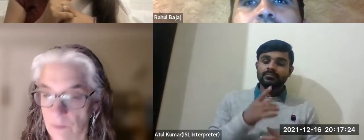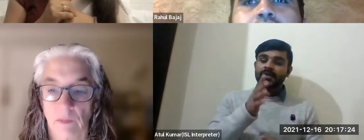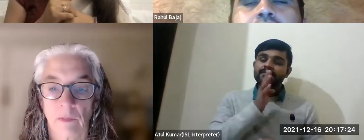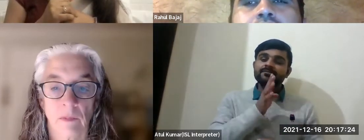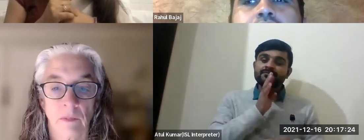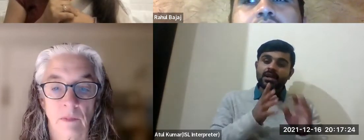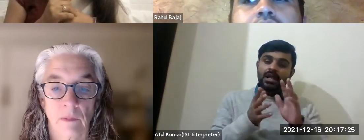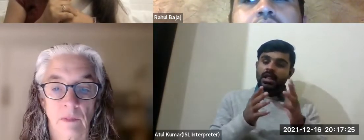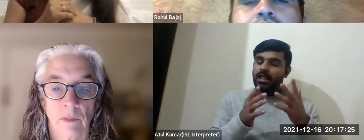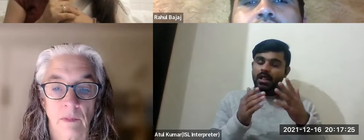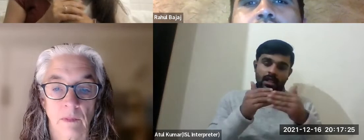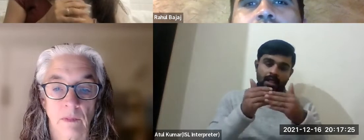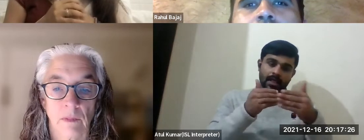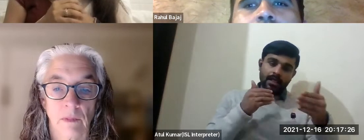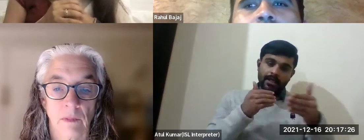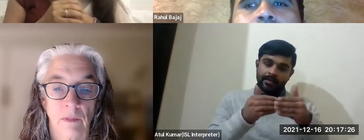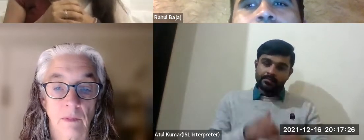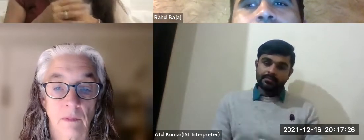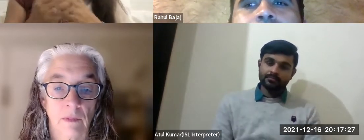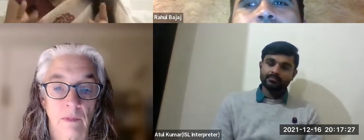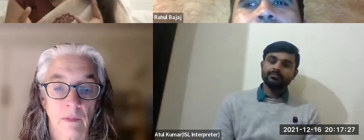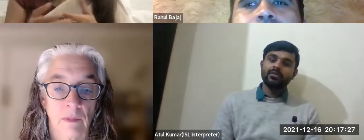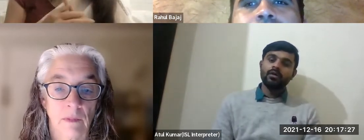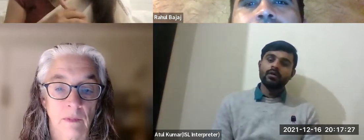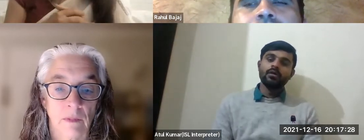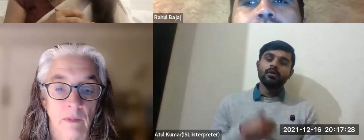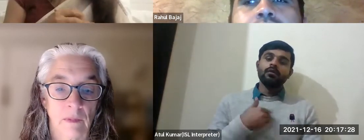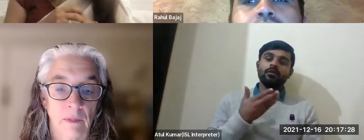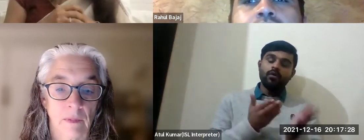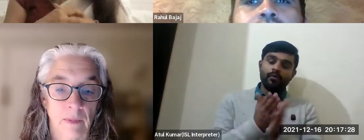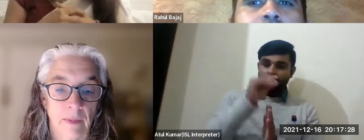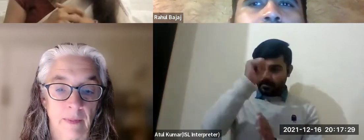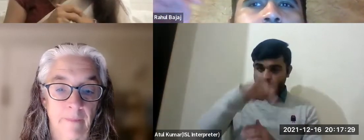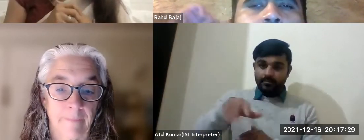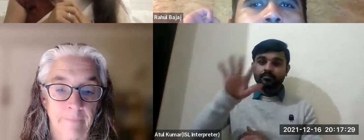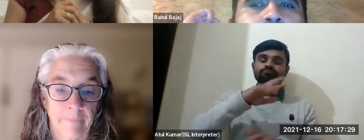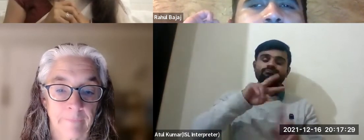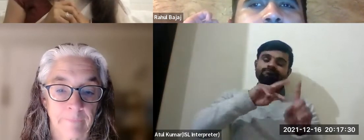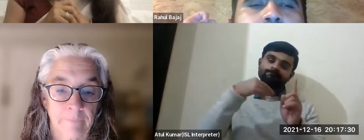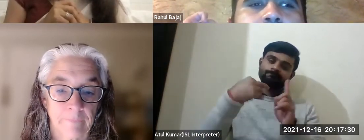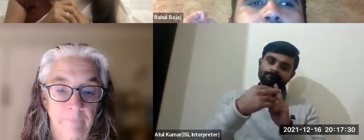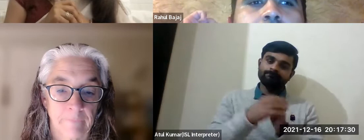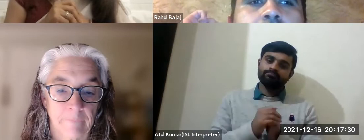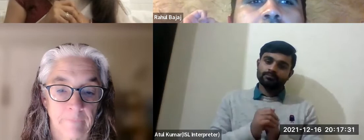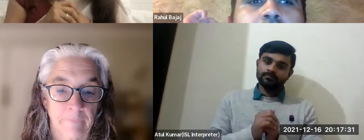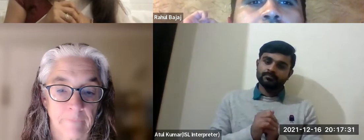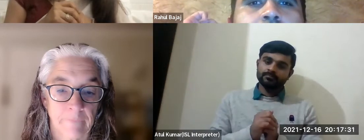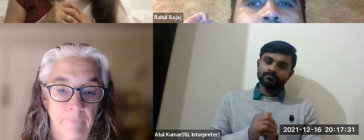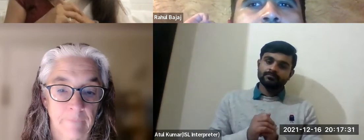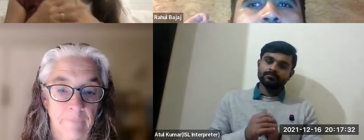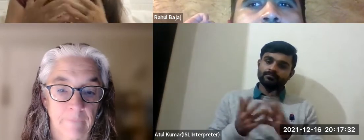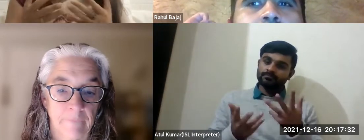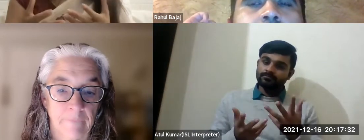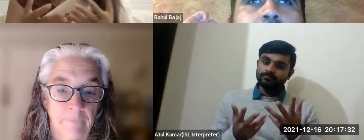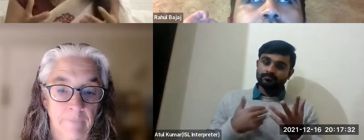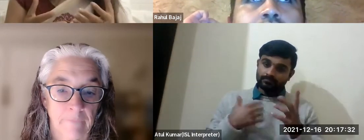from a distance. Okay. So I've always said that from an India perspective, we Yes. need to,